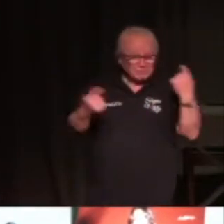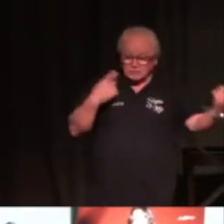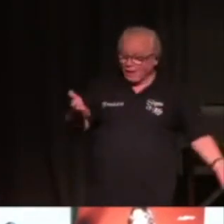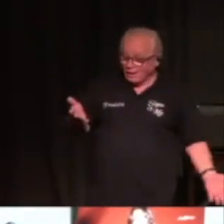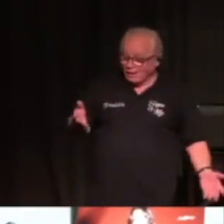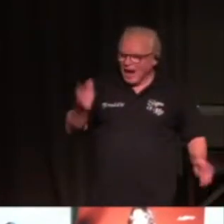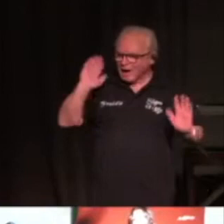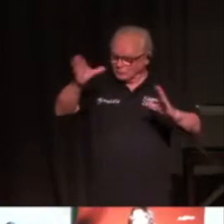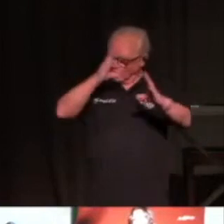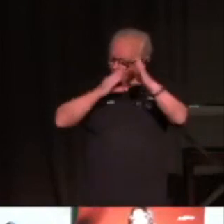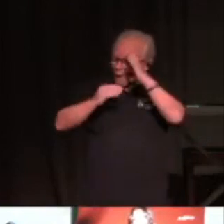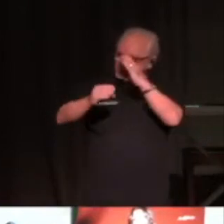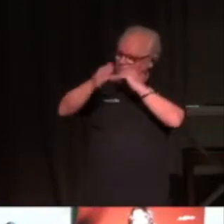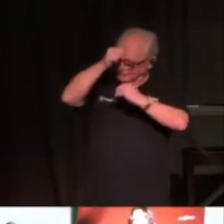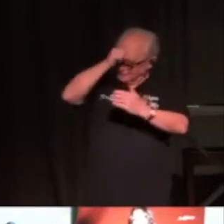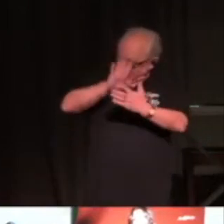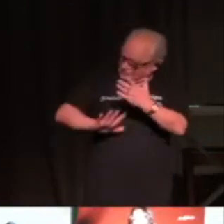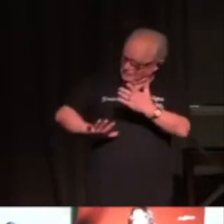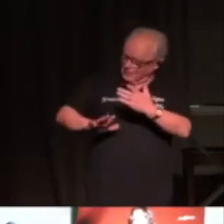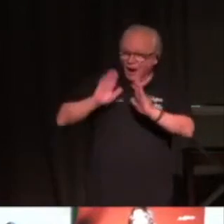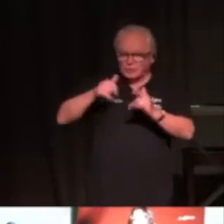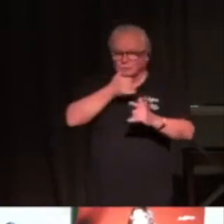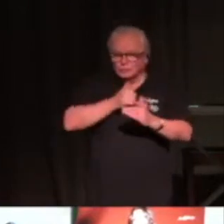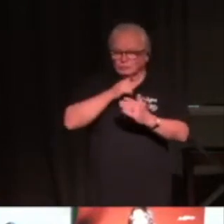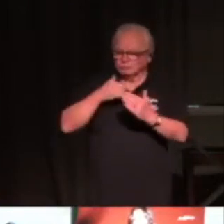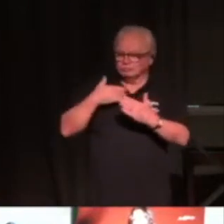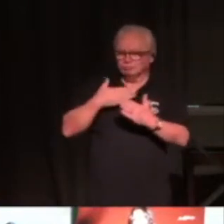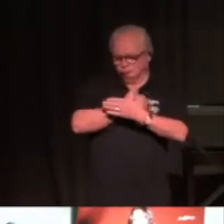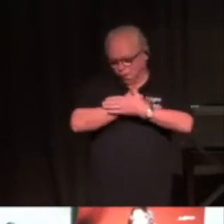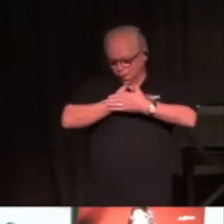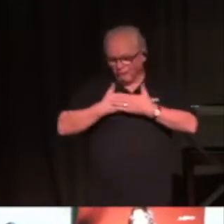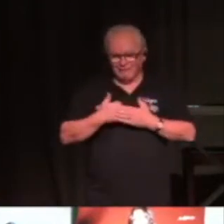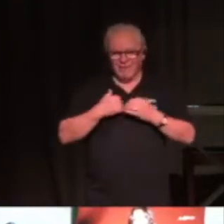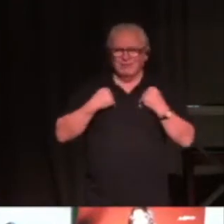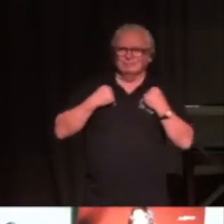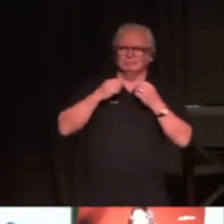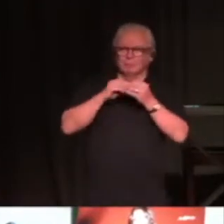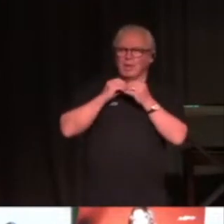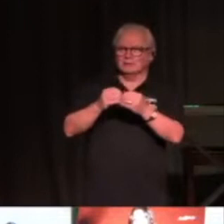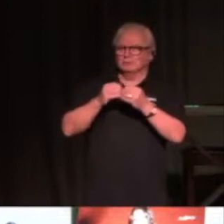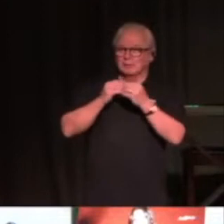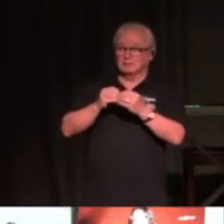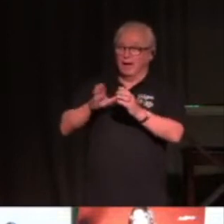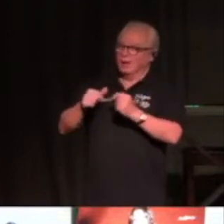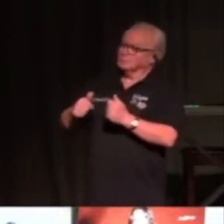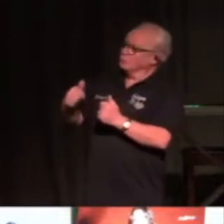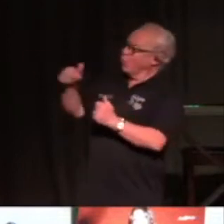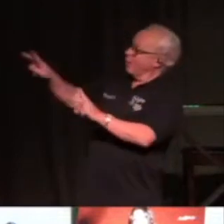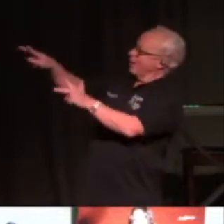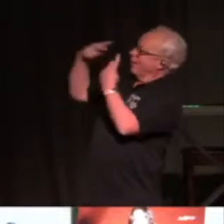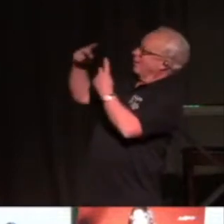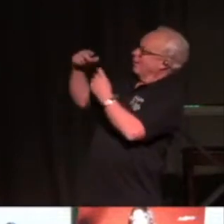It's a learned art by reason of use. And if you will take the time to listen, you will learn to allow God to speak into your